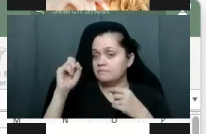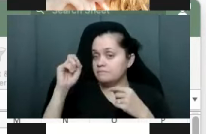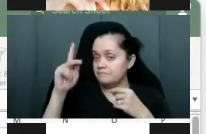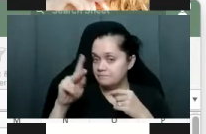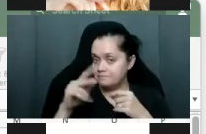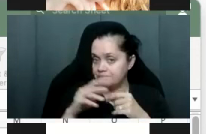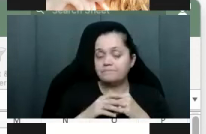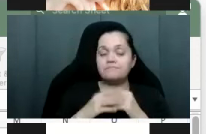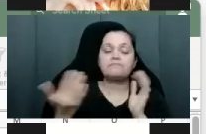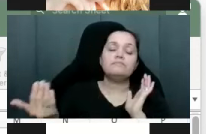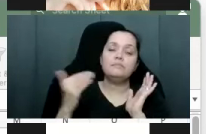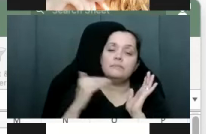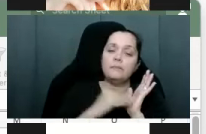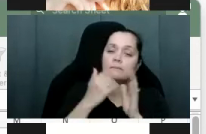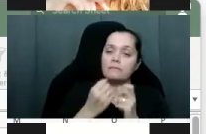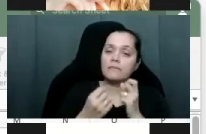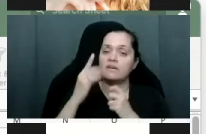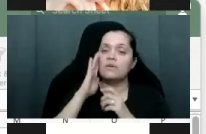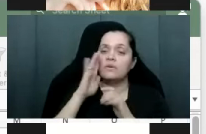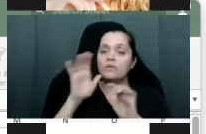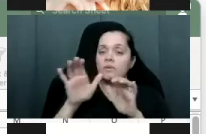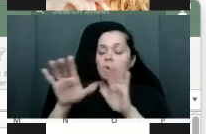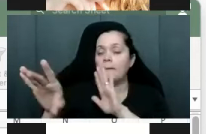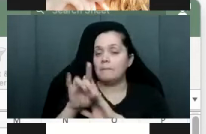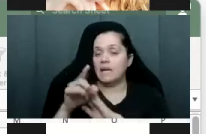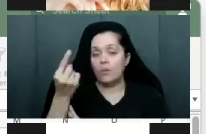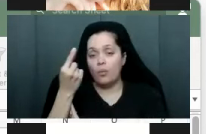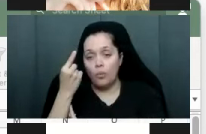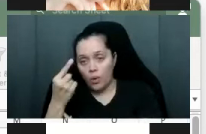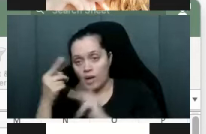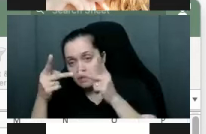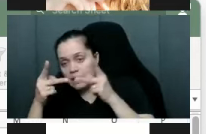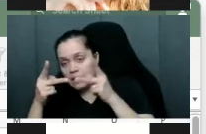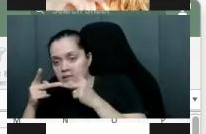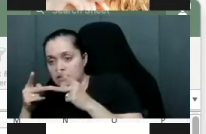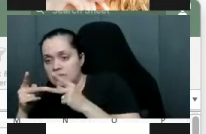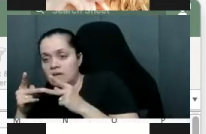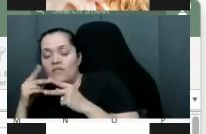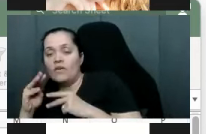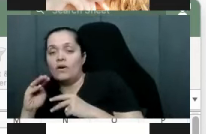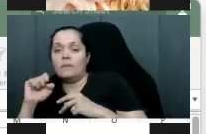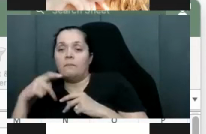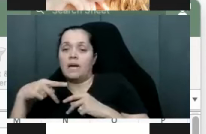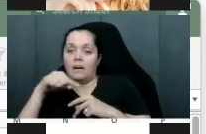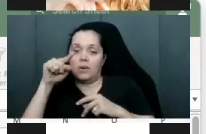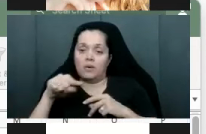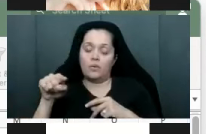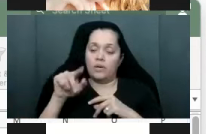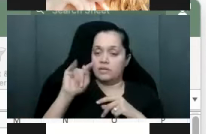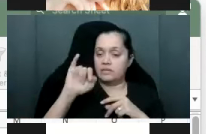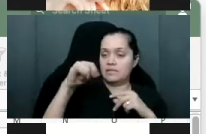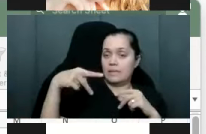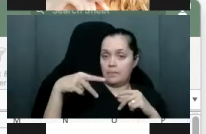so again, everybody's going to choose one place for a map quiz tip.